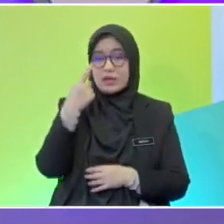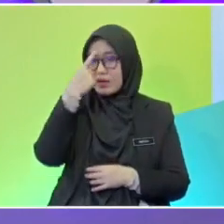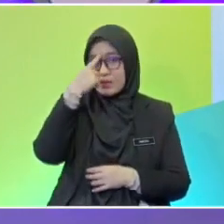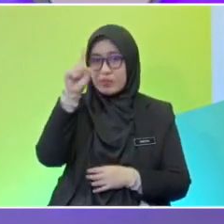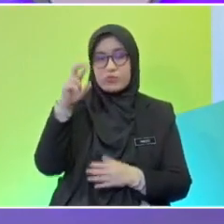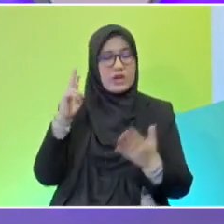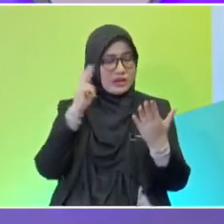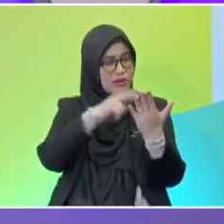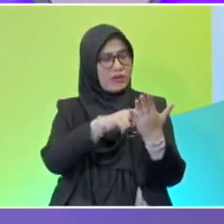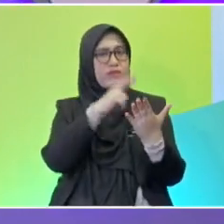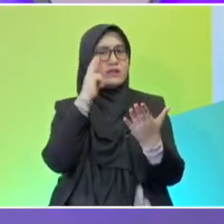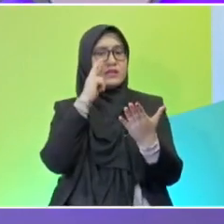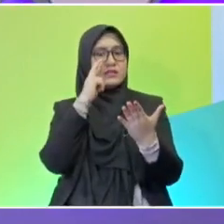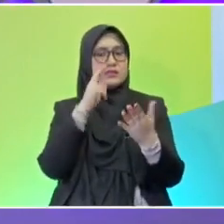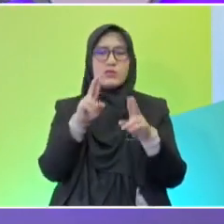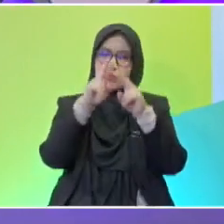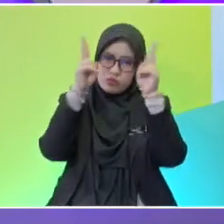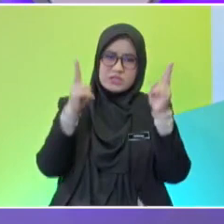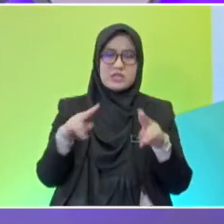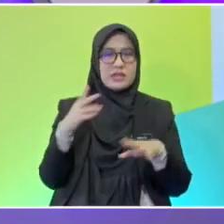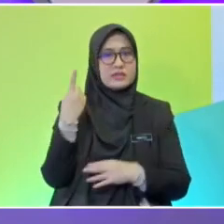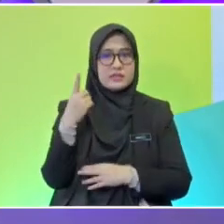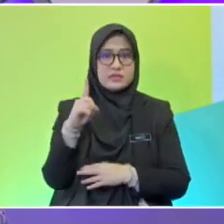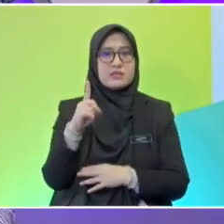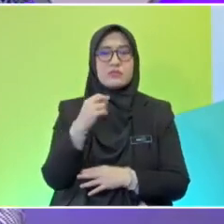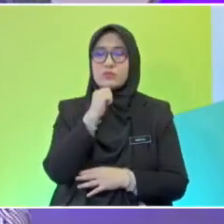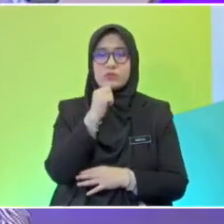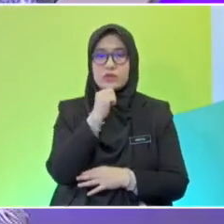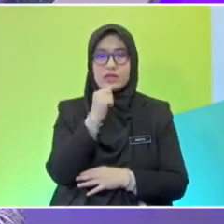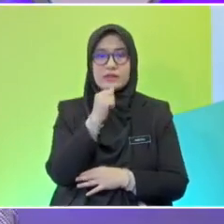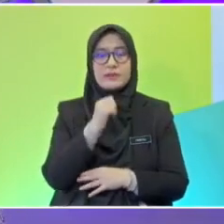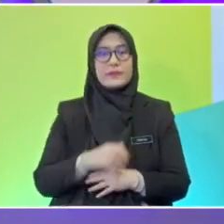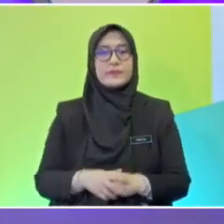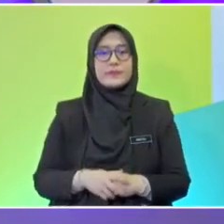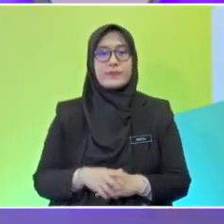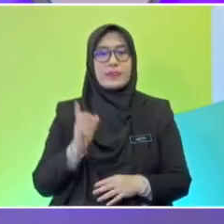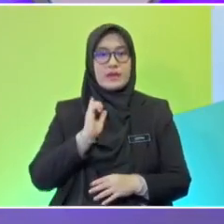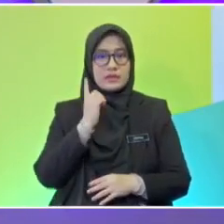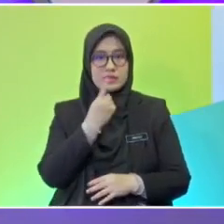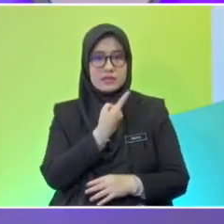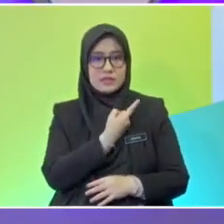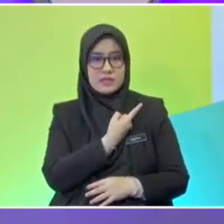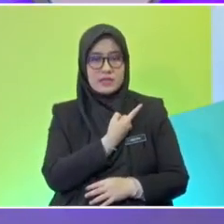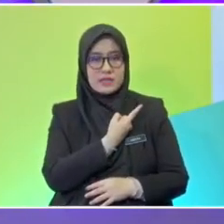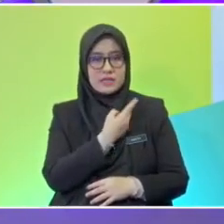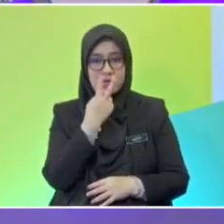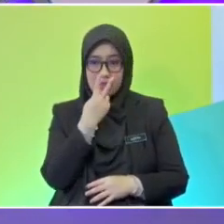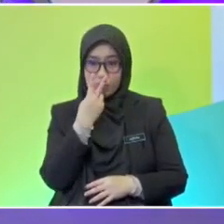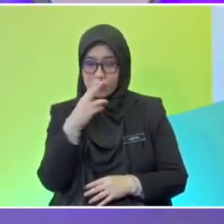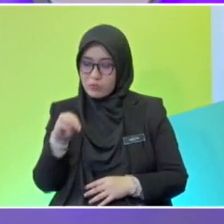exam scores. All right. So just because a child obtains a very low score does not mean the